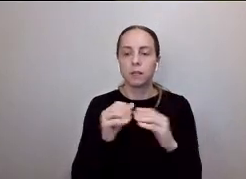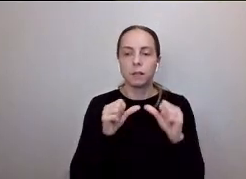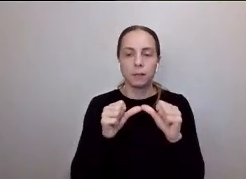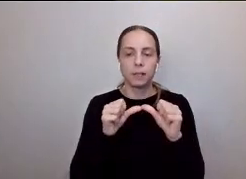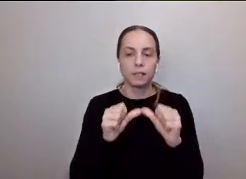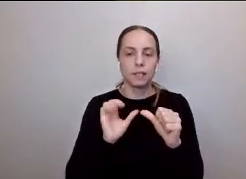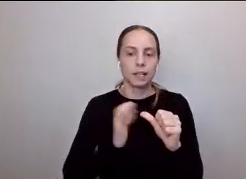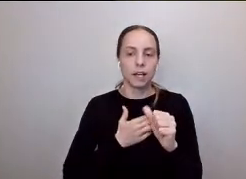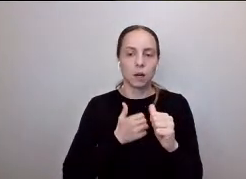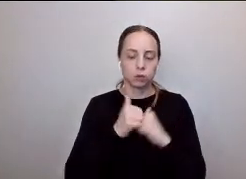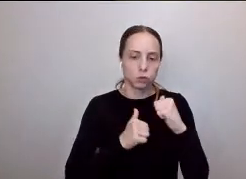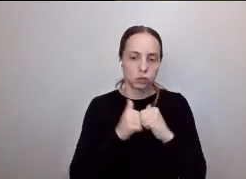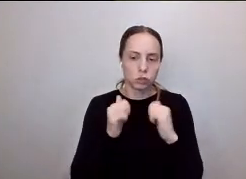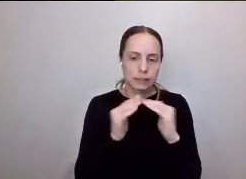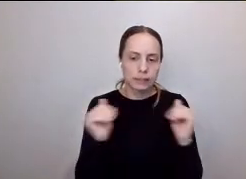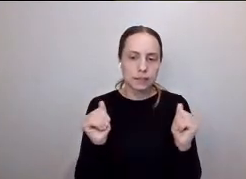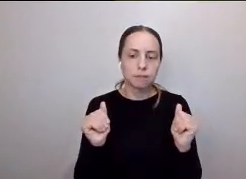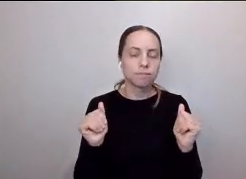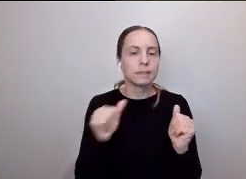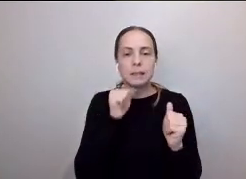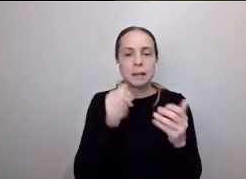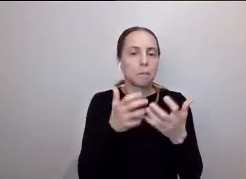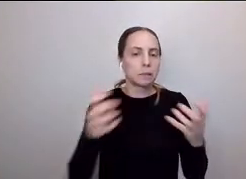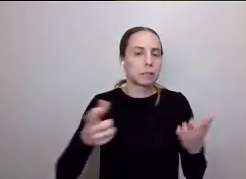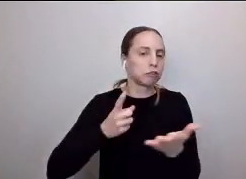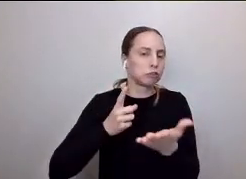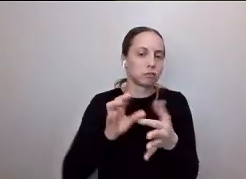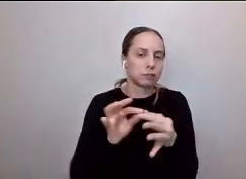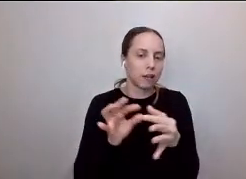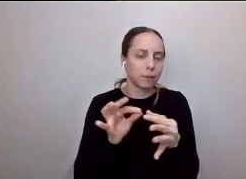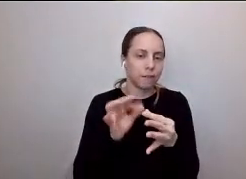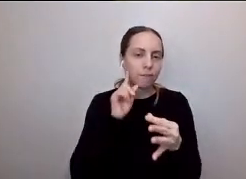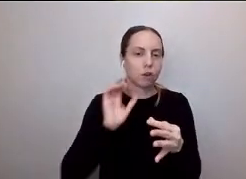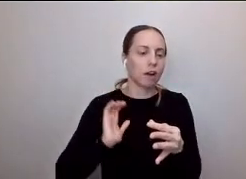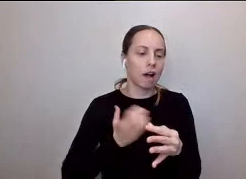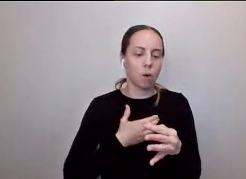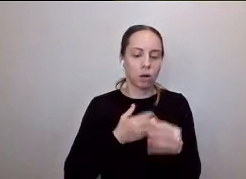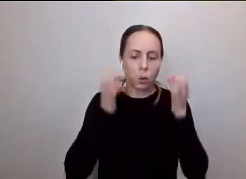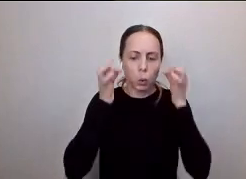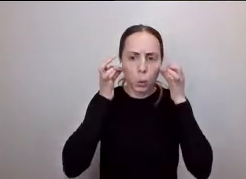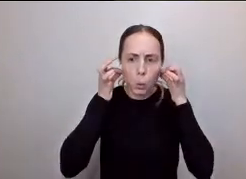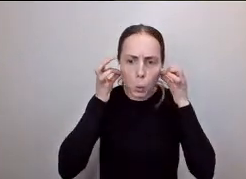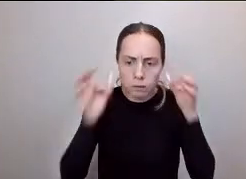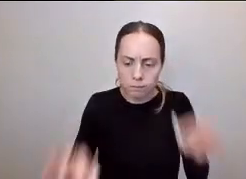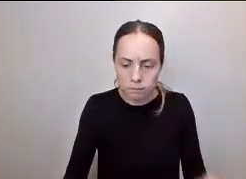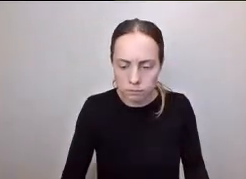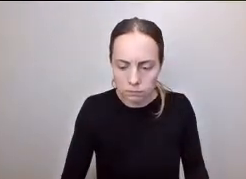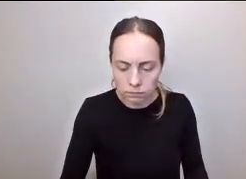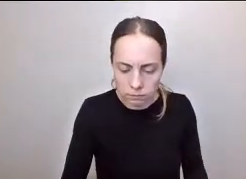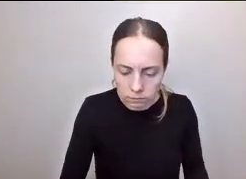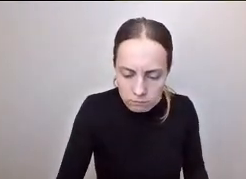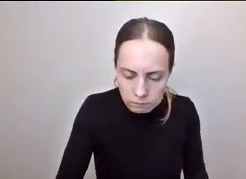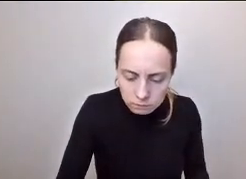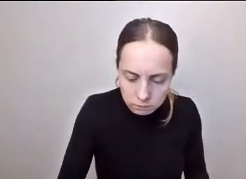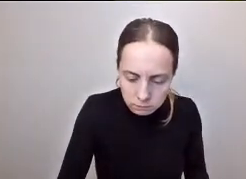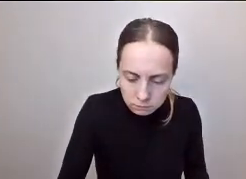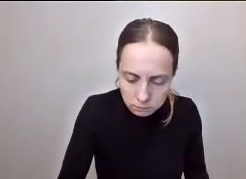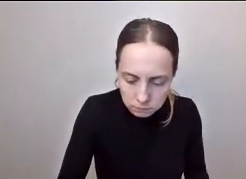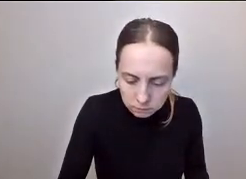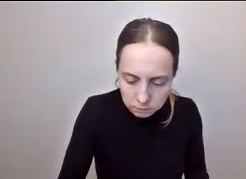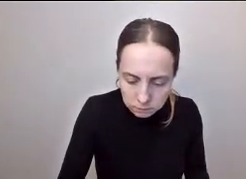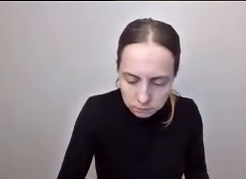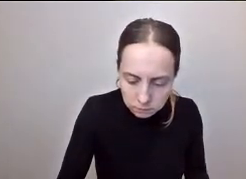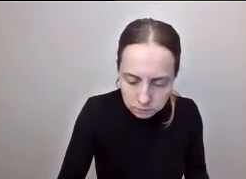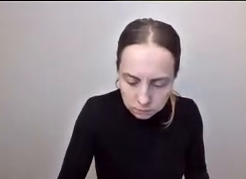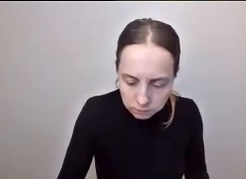often have much comment or discussion on our capital budget, but it is so critically important to the day-to-day lives of our residents. So thank you to the staff